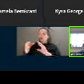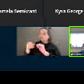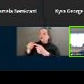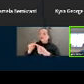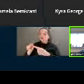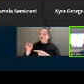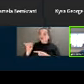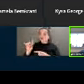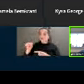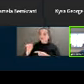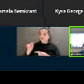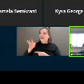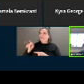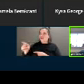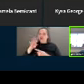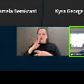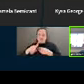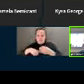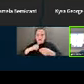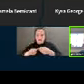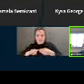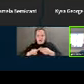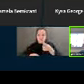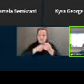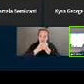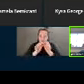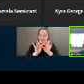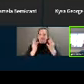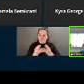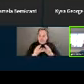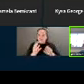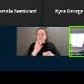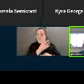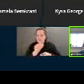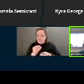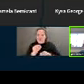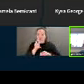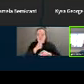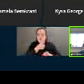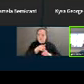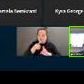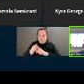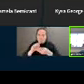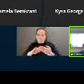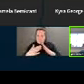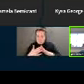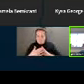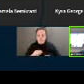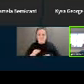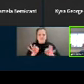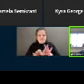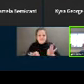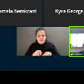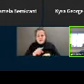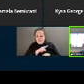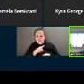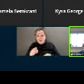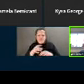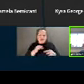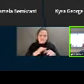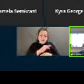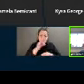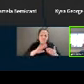little bit different. But there are some points that you and the spiritual care community and the faith community can